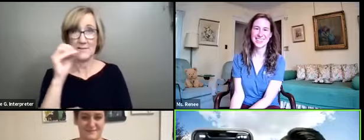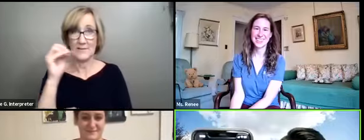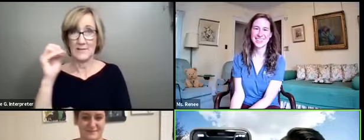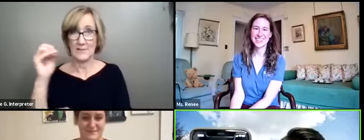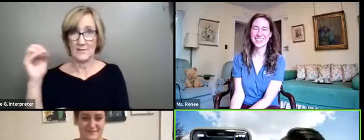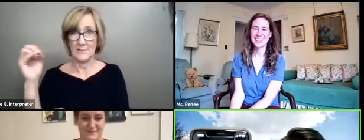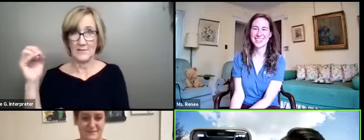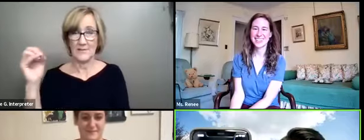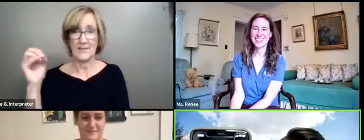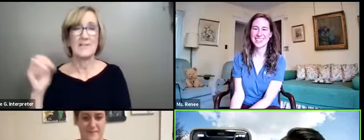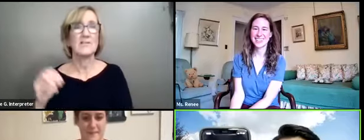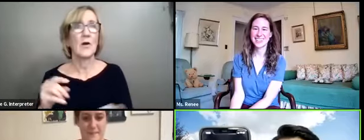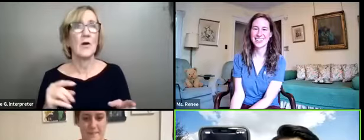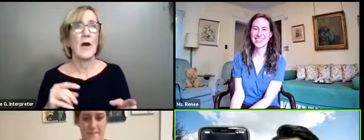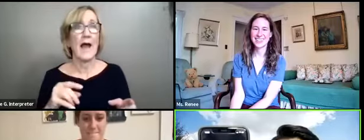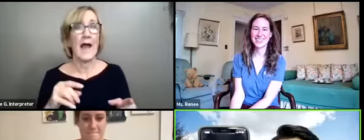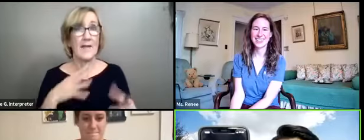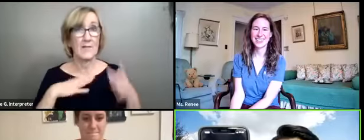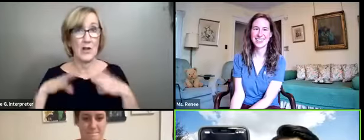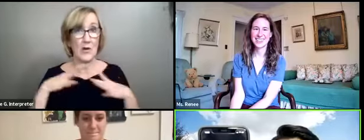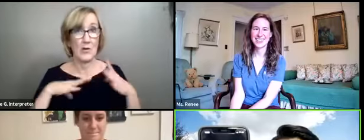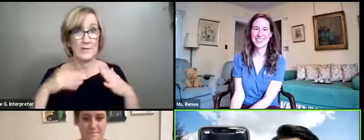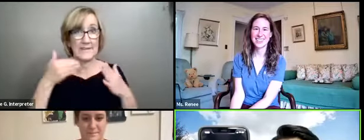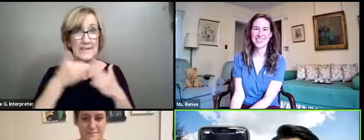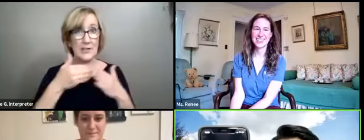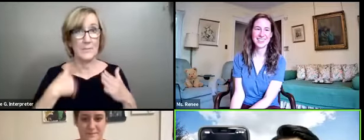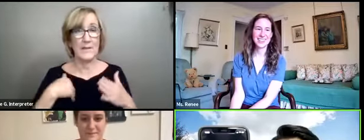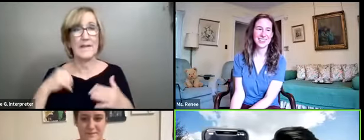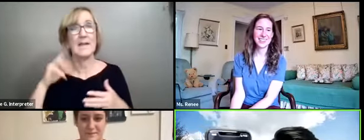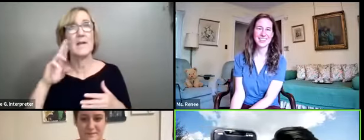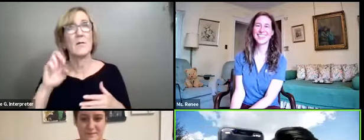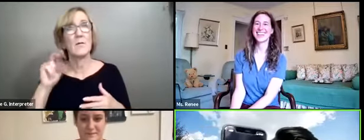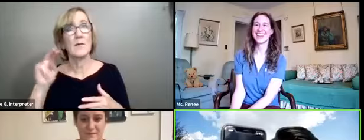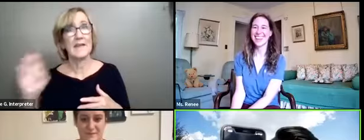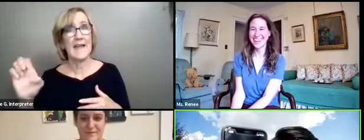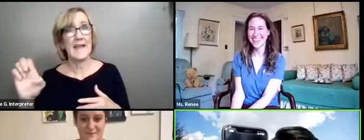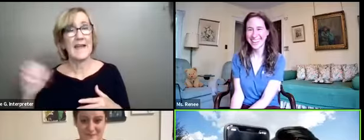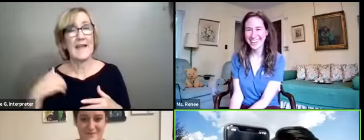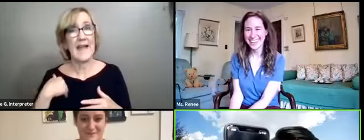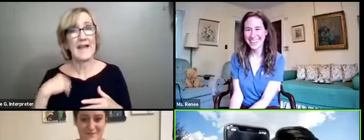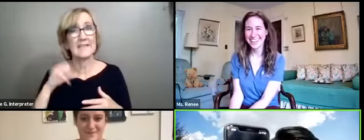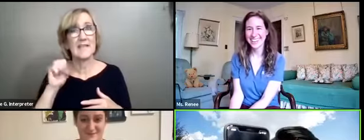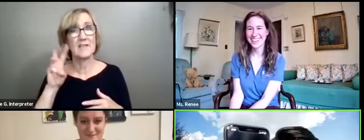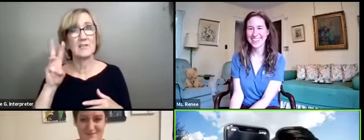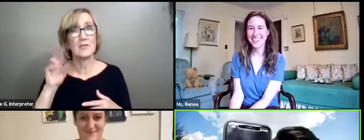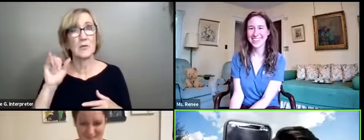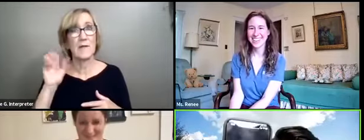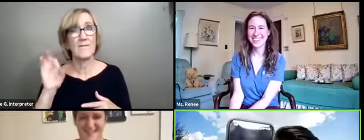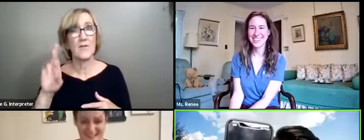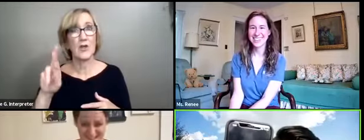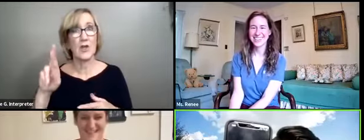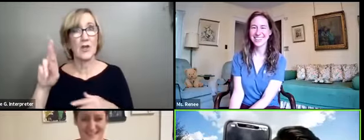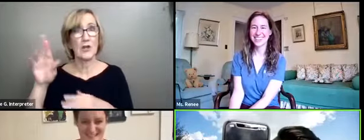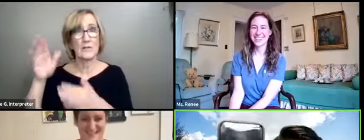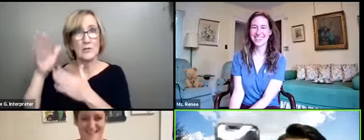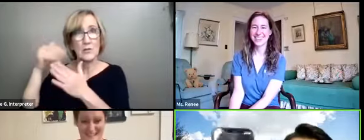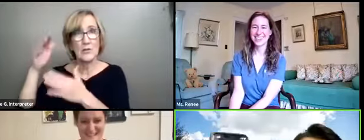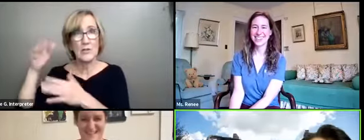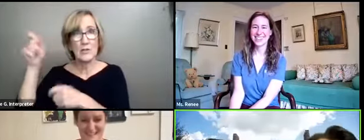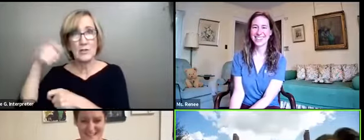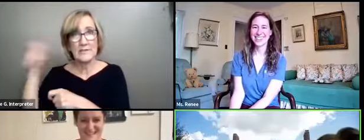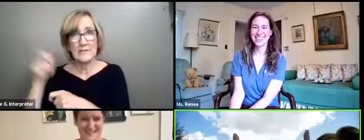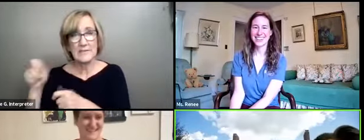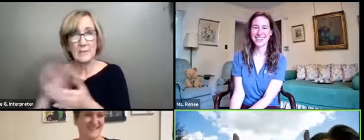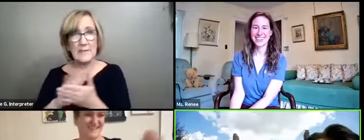0000000. So I've got a pile of clothes next to me. Renee's got an entire room to Swiffer, and Megan's got a couple planks to stain. So we're